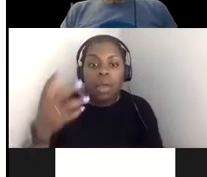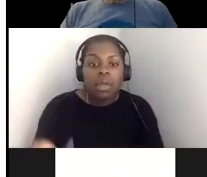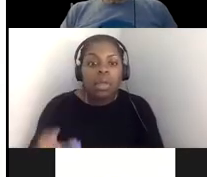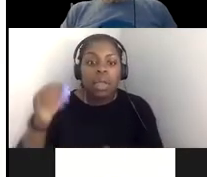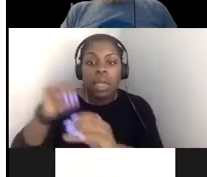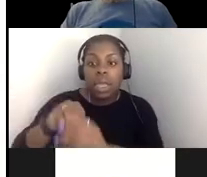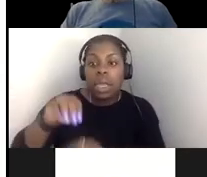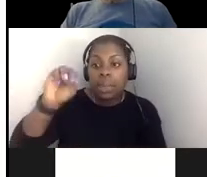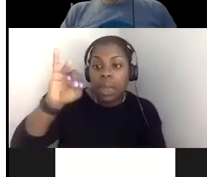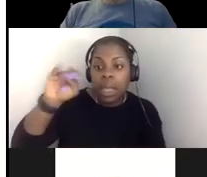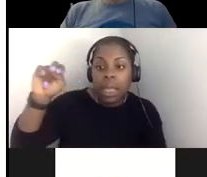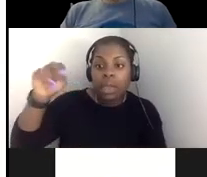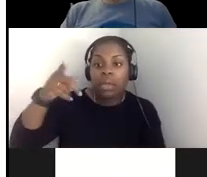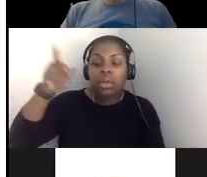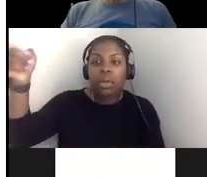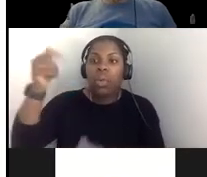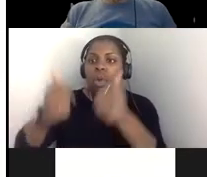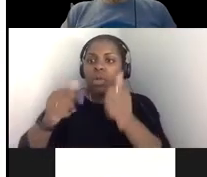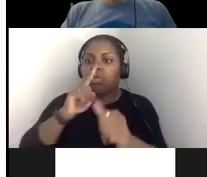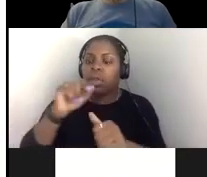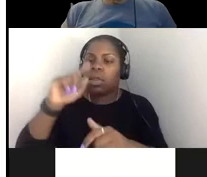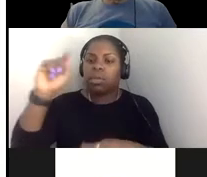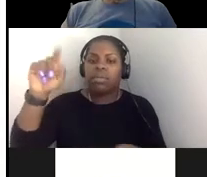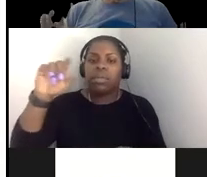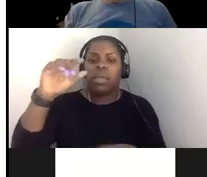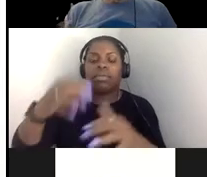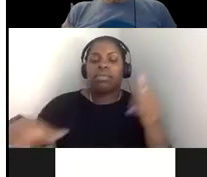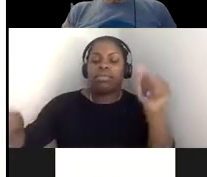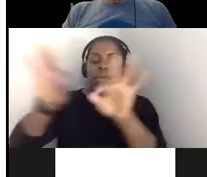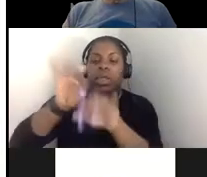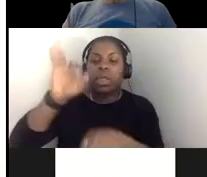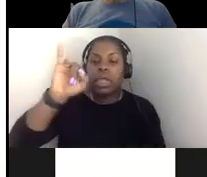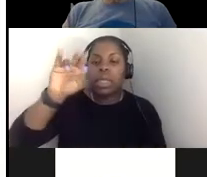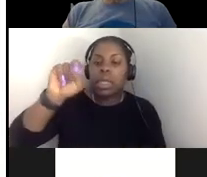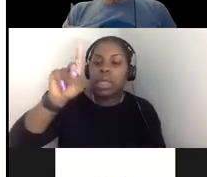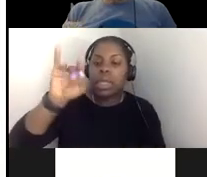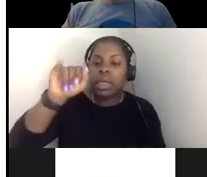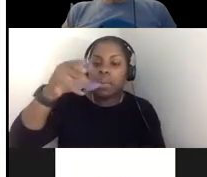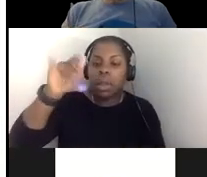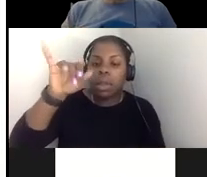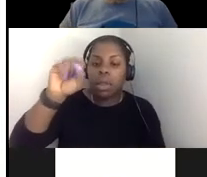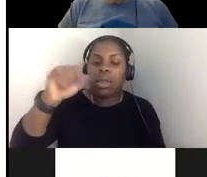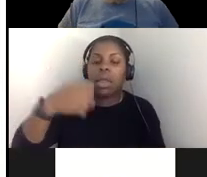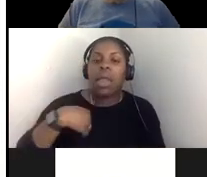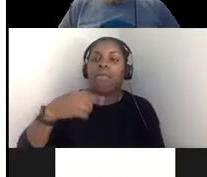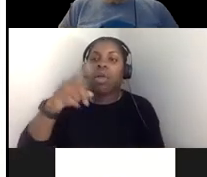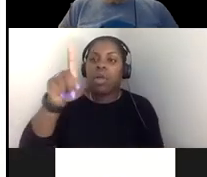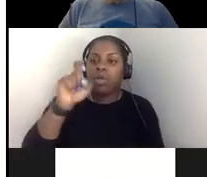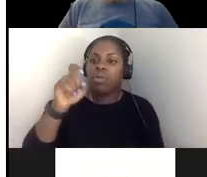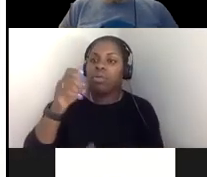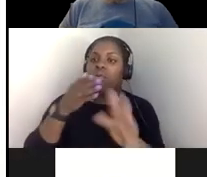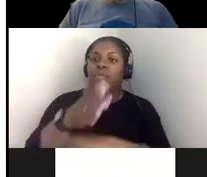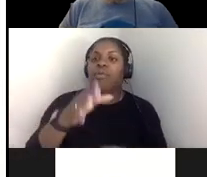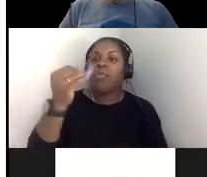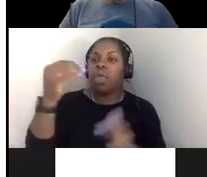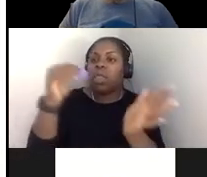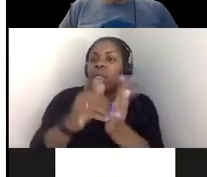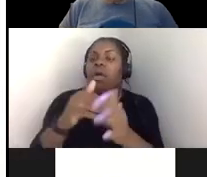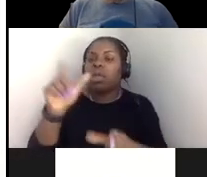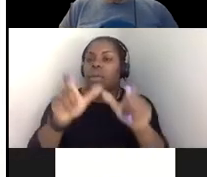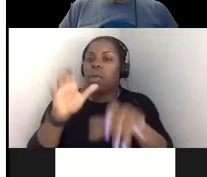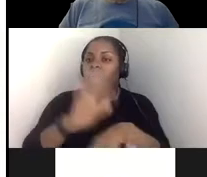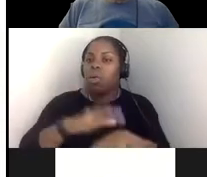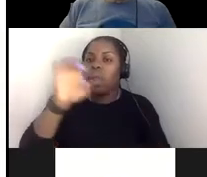Indianapolis, which is the capital of pretrial electronic monitoring in the United States, has over 4,000 people on electronic